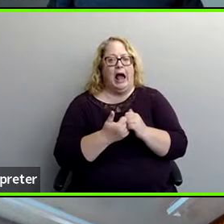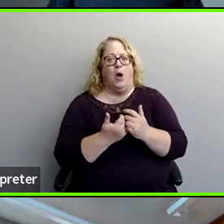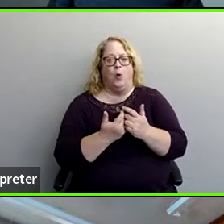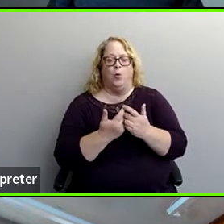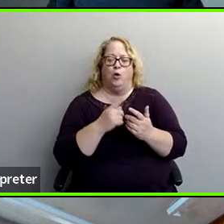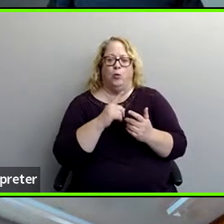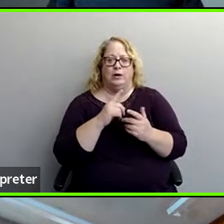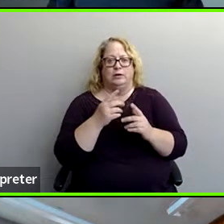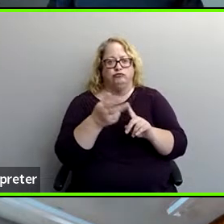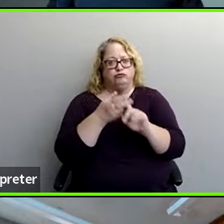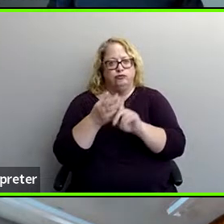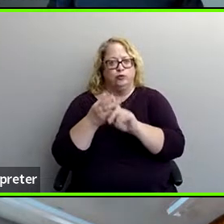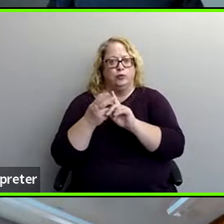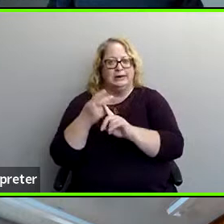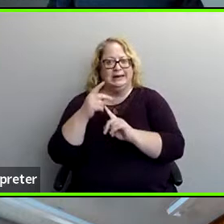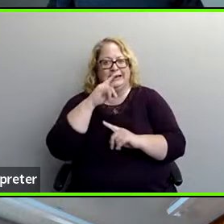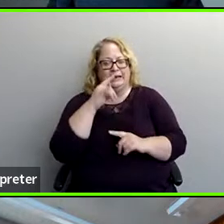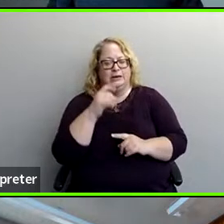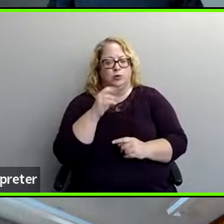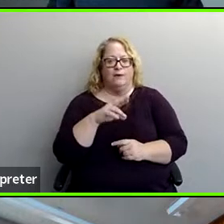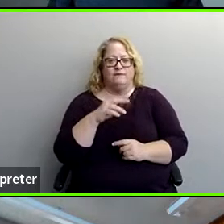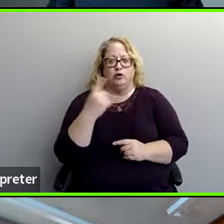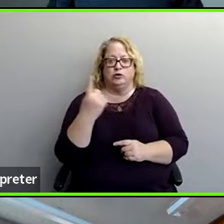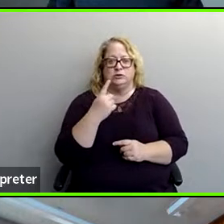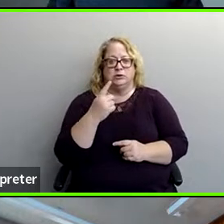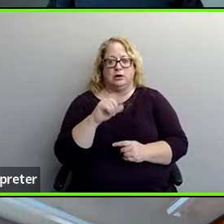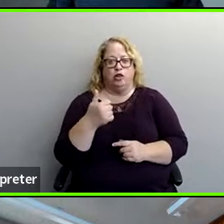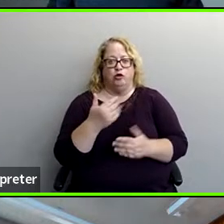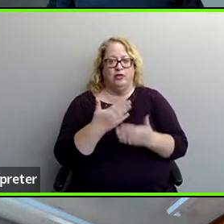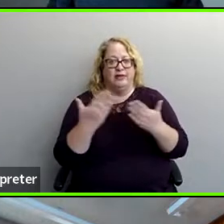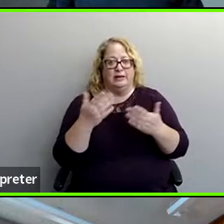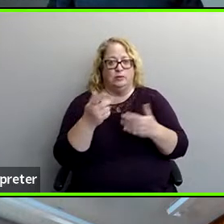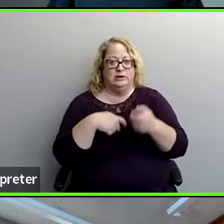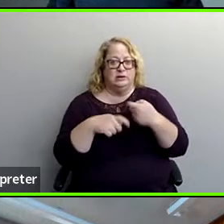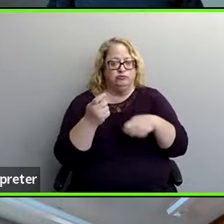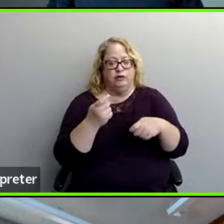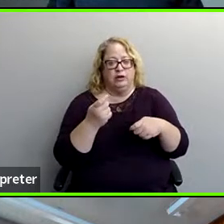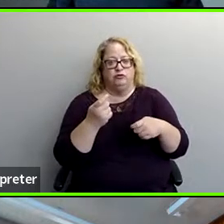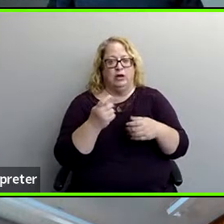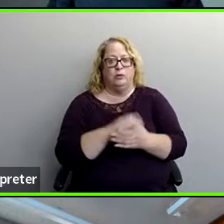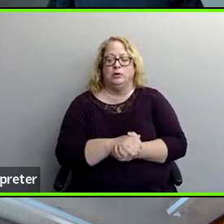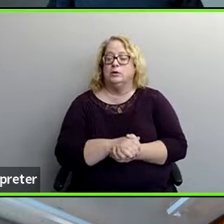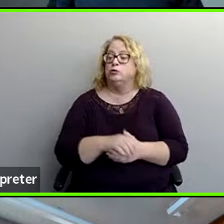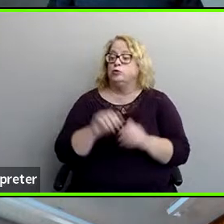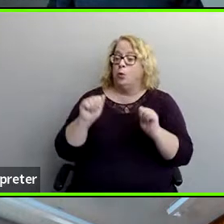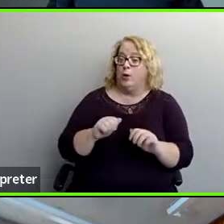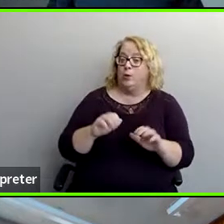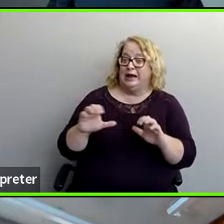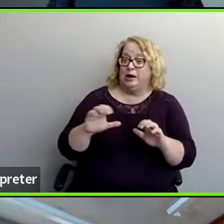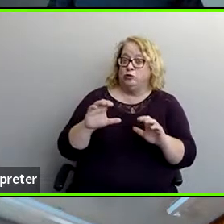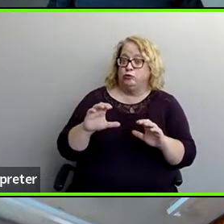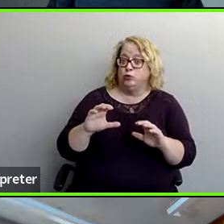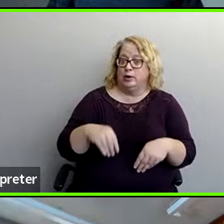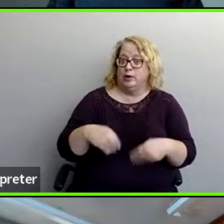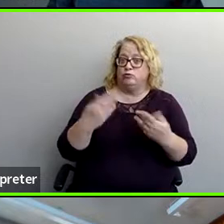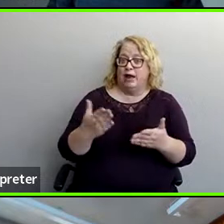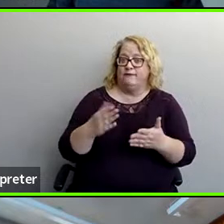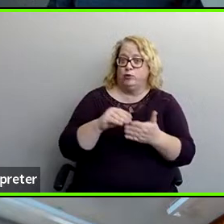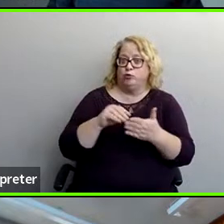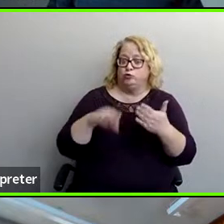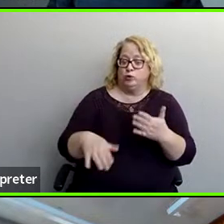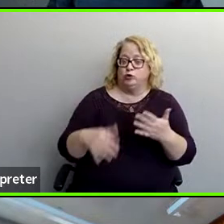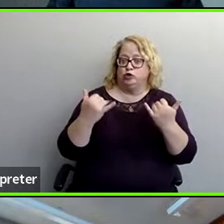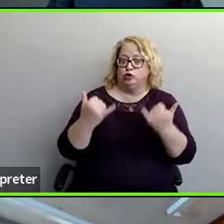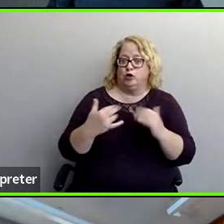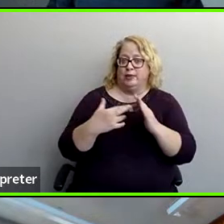particular interest, or is it something else that we might need to use the space to accommodate? So what we can do is we can provide you with students